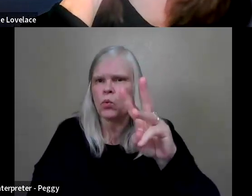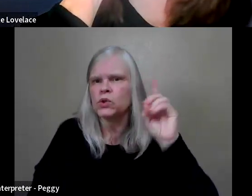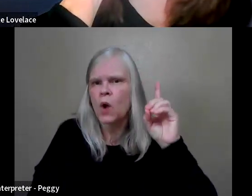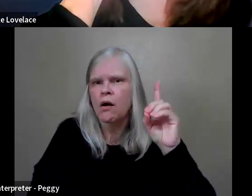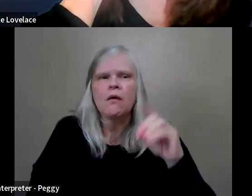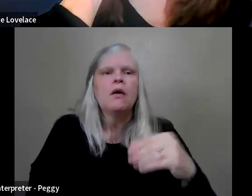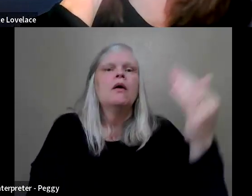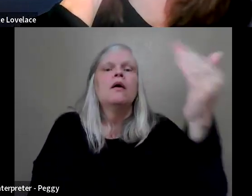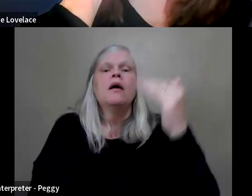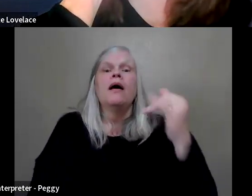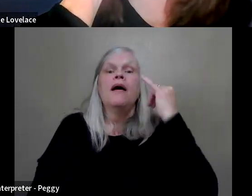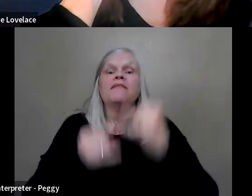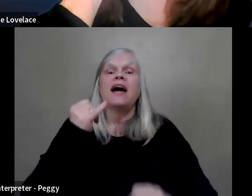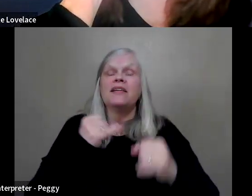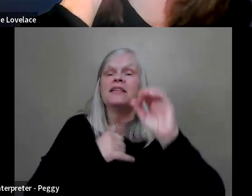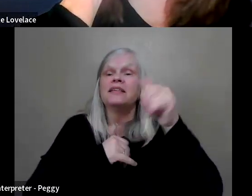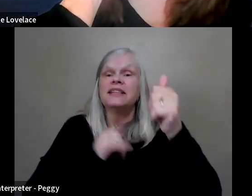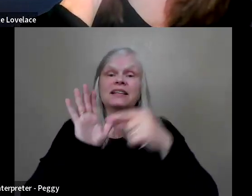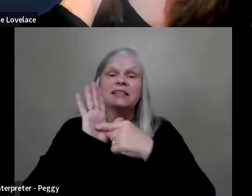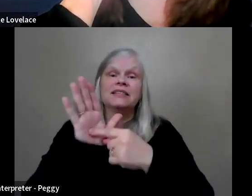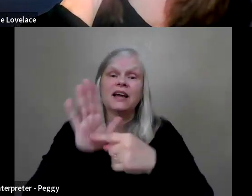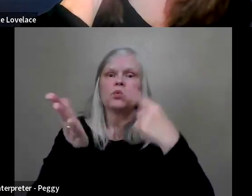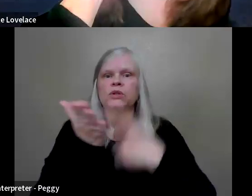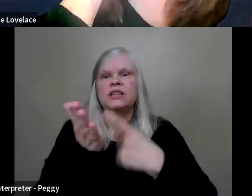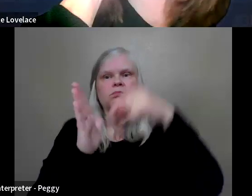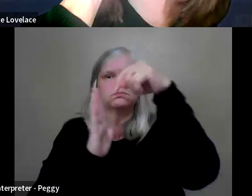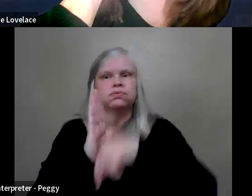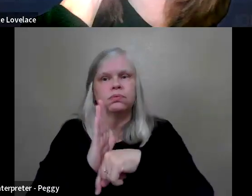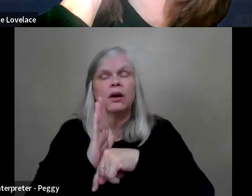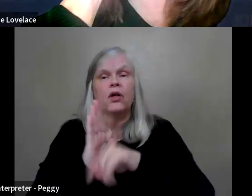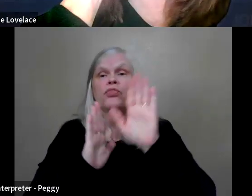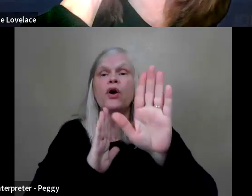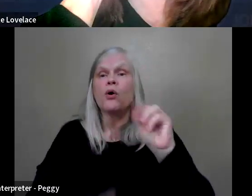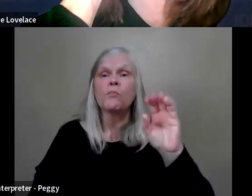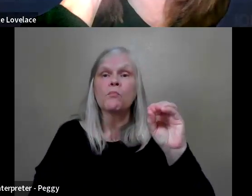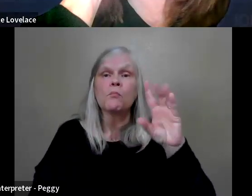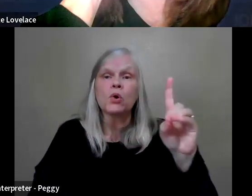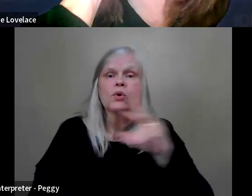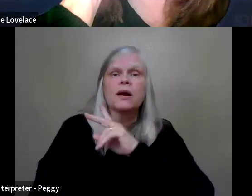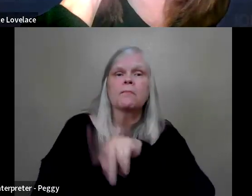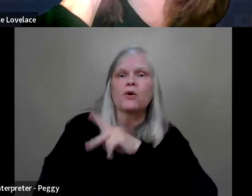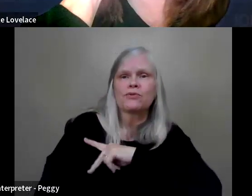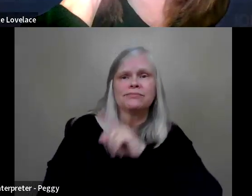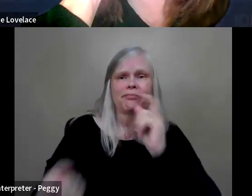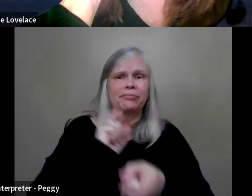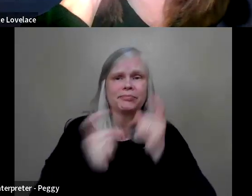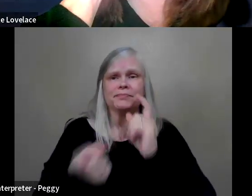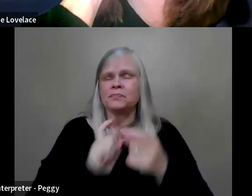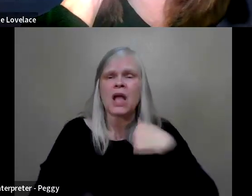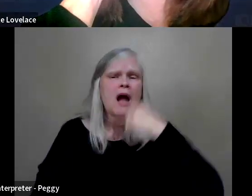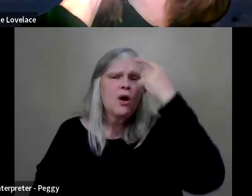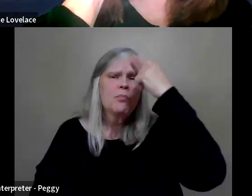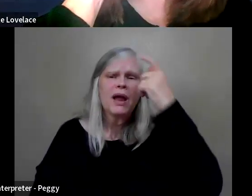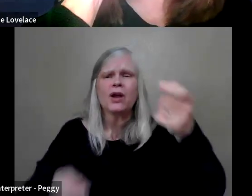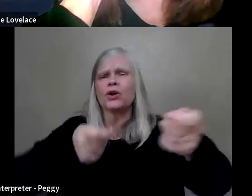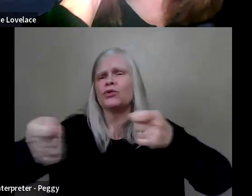Then finally, the 10th sign that we'll discuss in depth is changes in mood and personality. Our brain controls